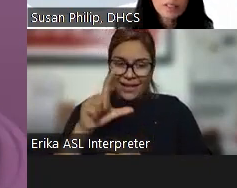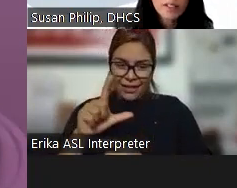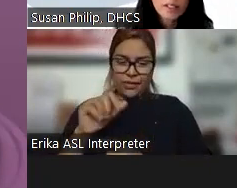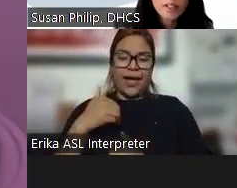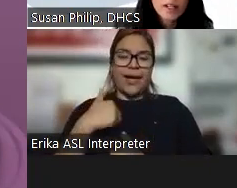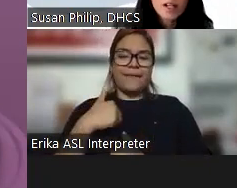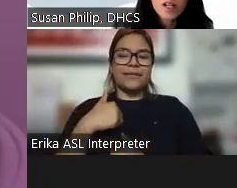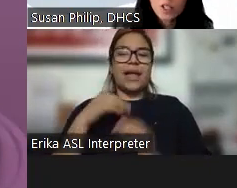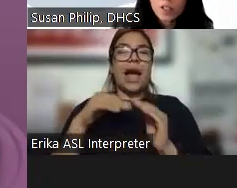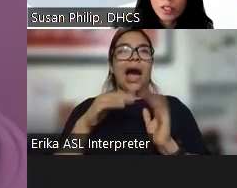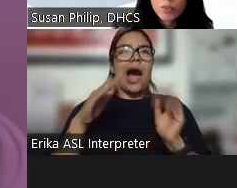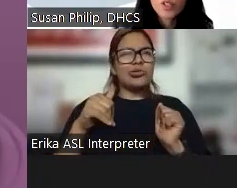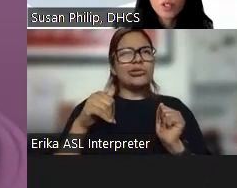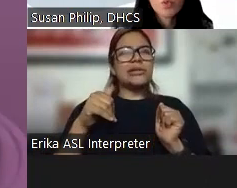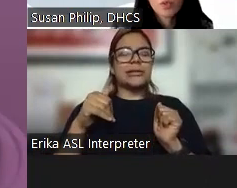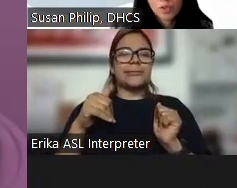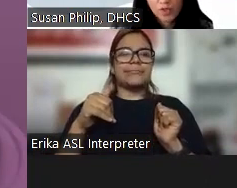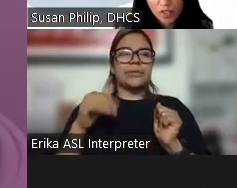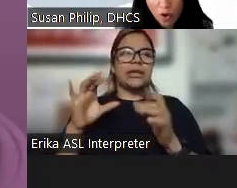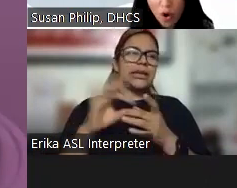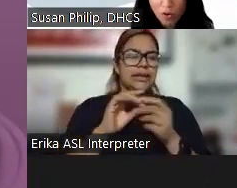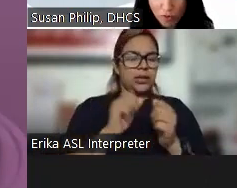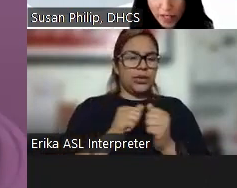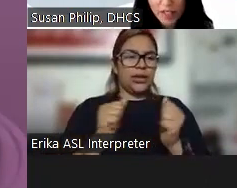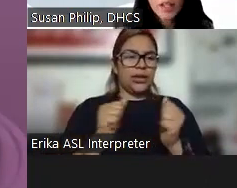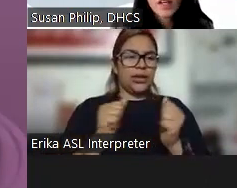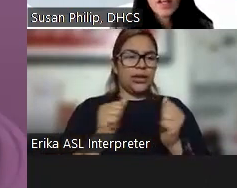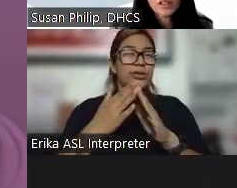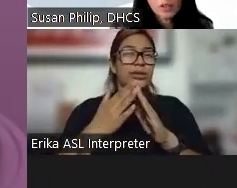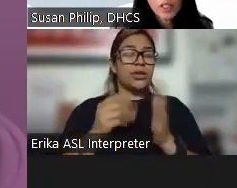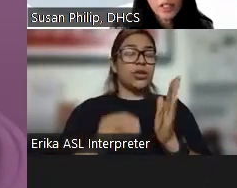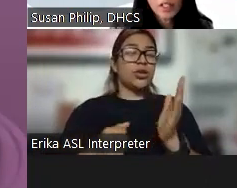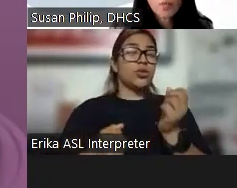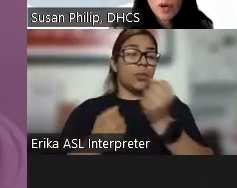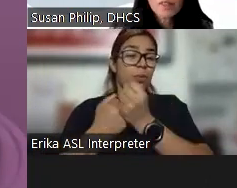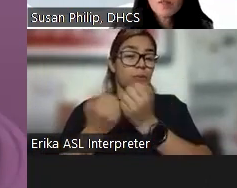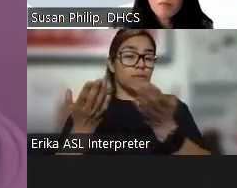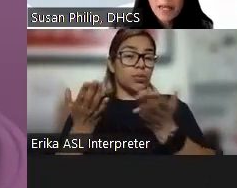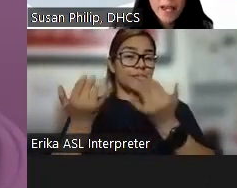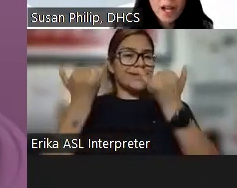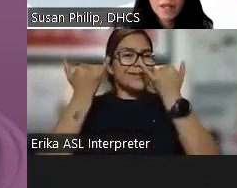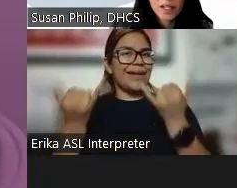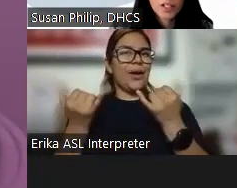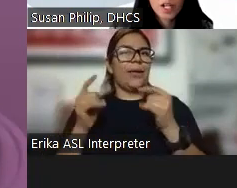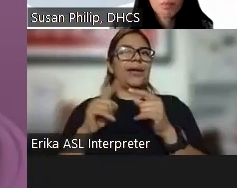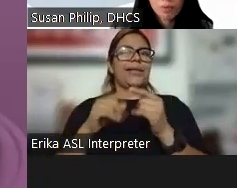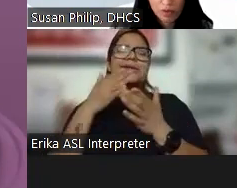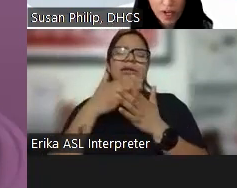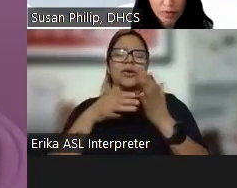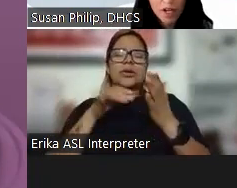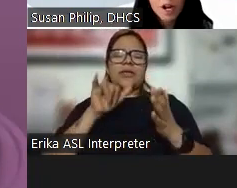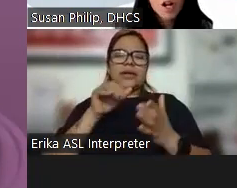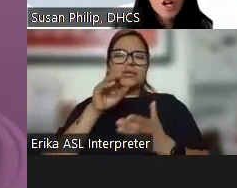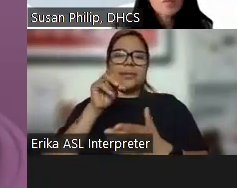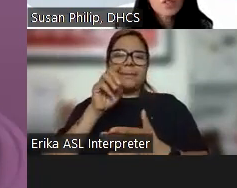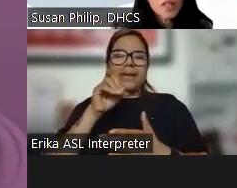housing related community support services already included as part of the Medi-Cal managed care